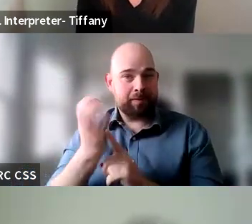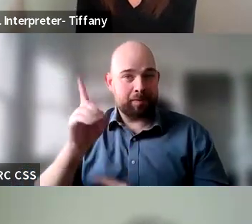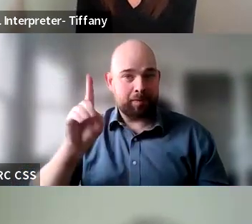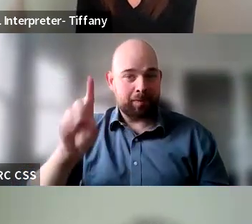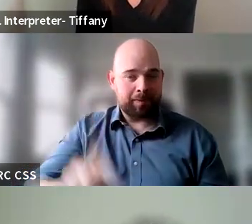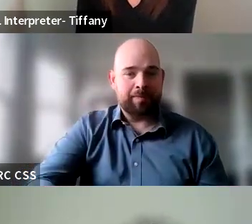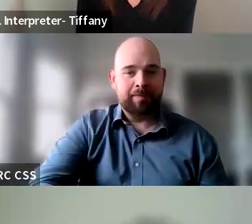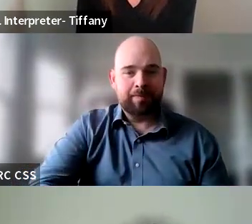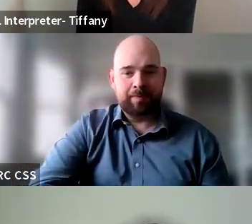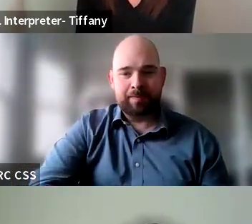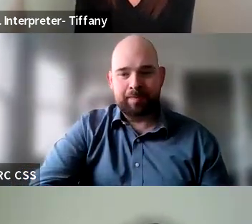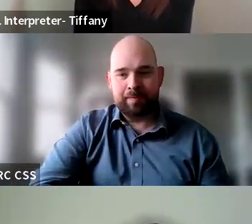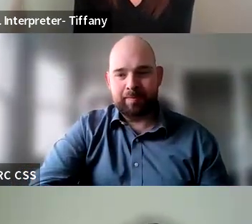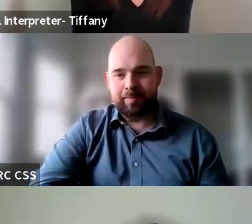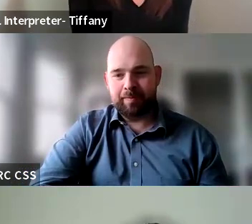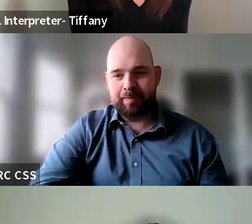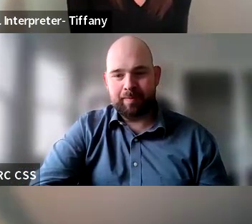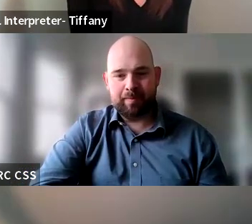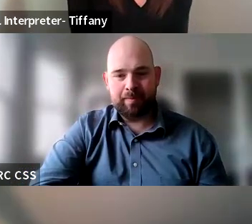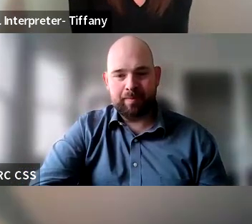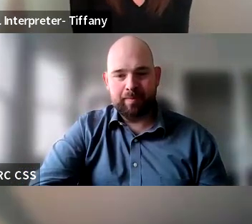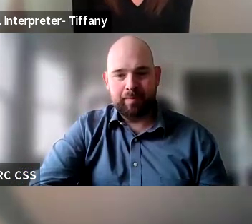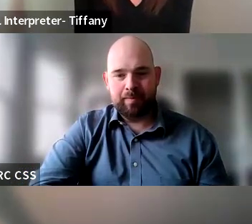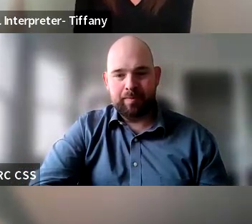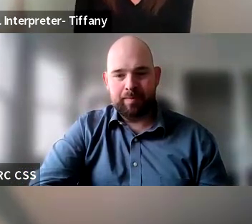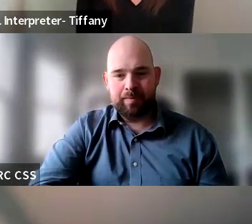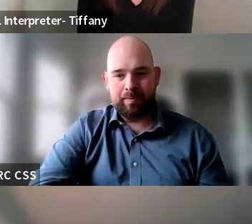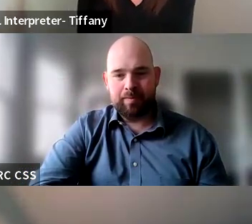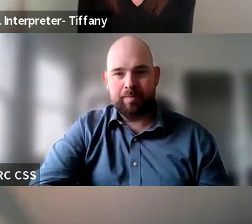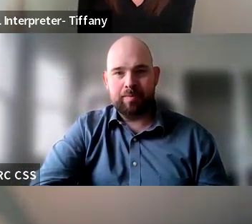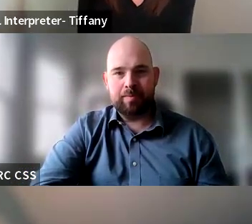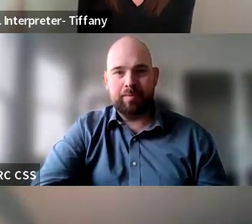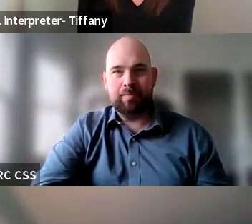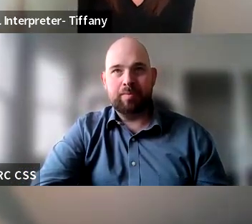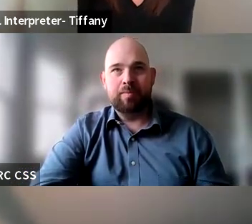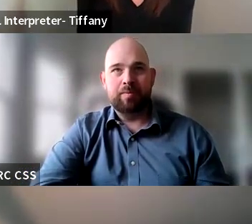And now I'd like to talk about Deaf Culture 101.